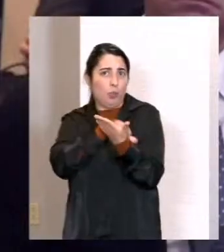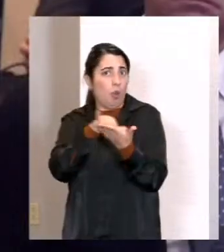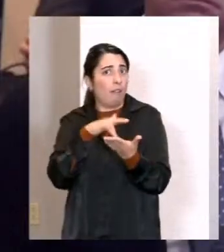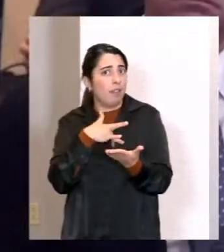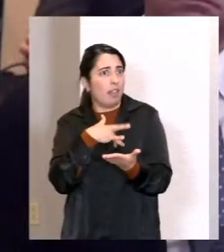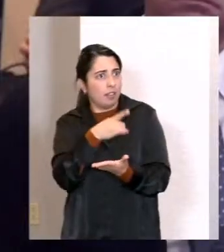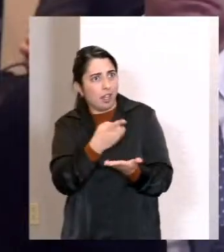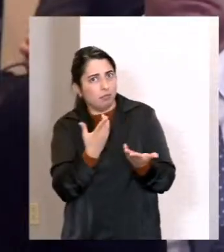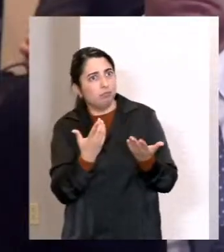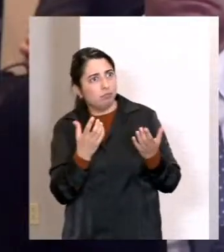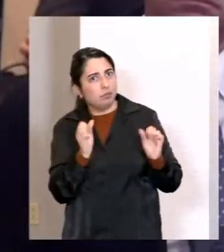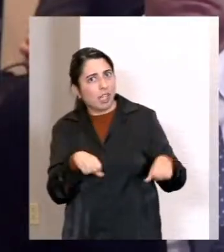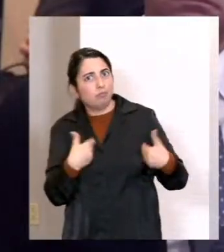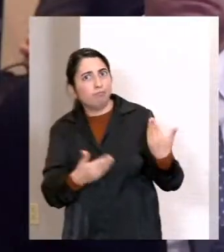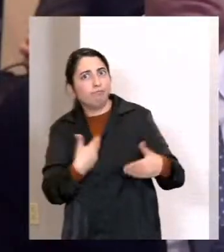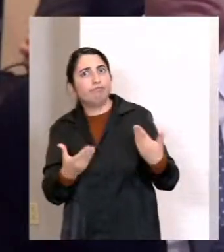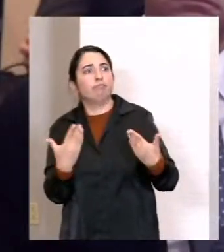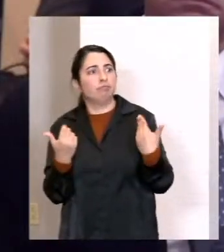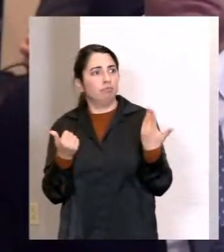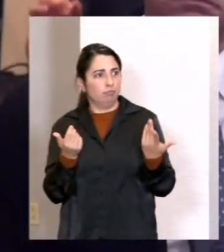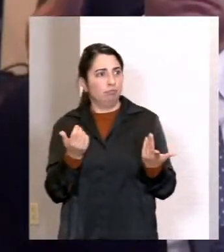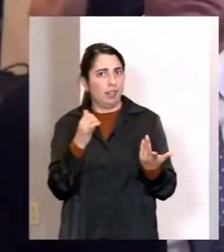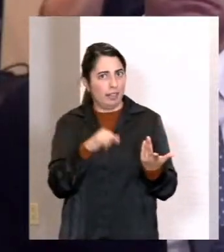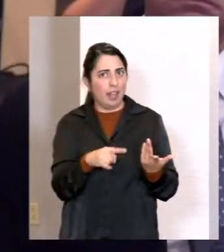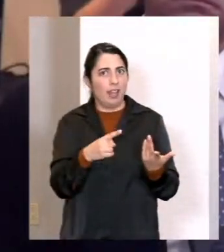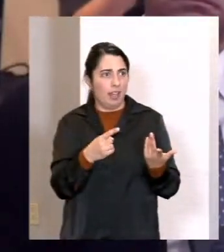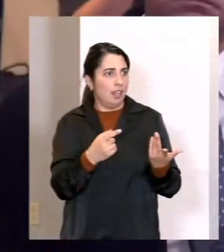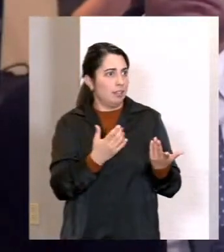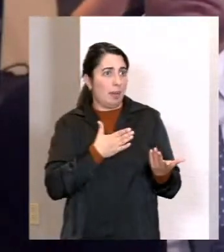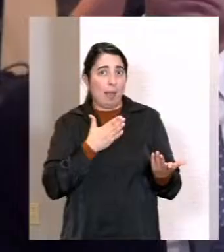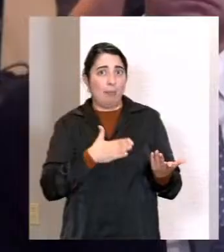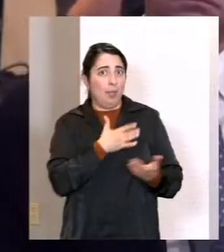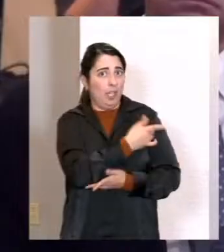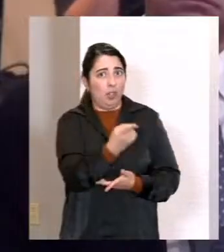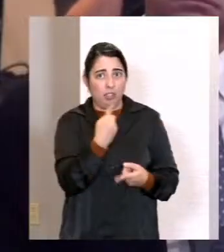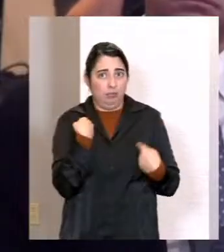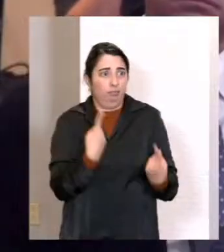something there. I think you guys are onto something there, and I'm glad you're doing it.